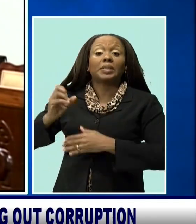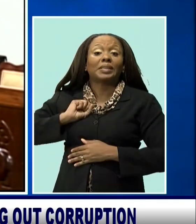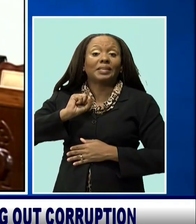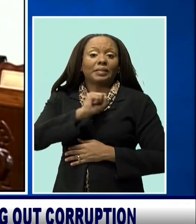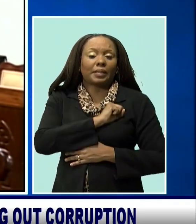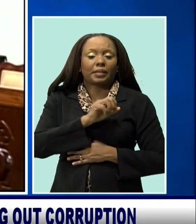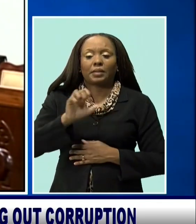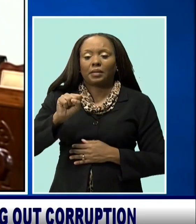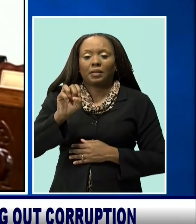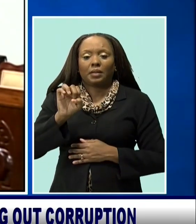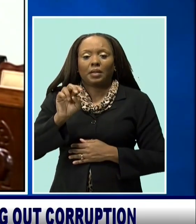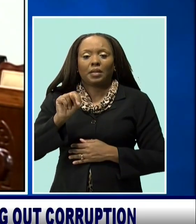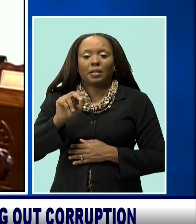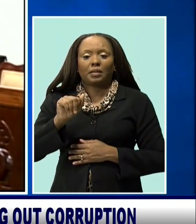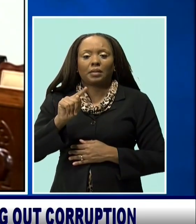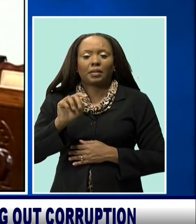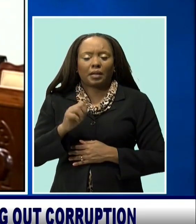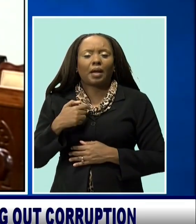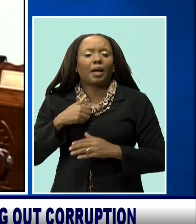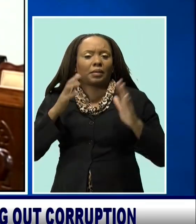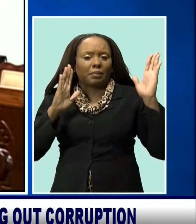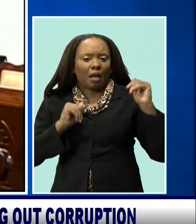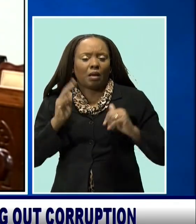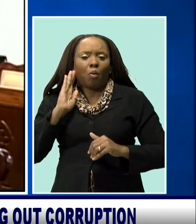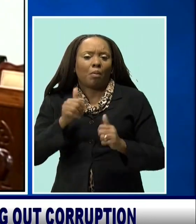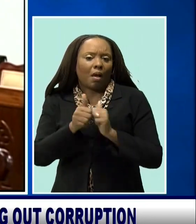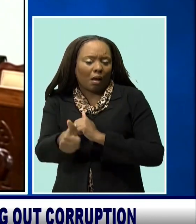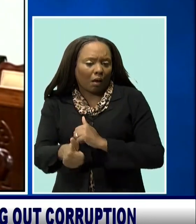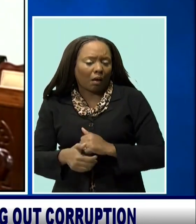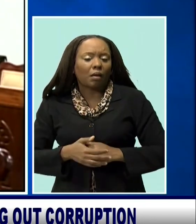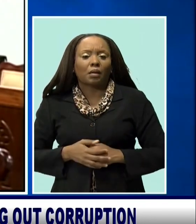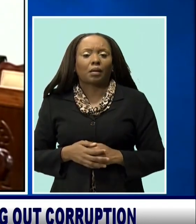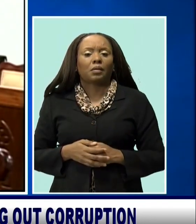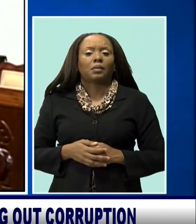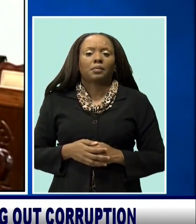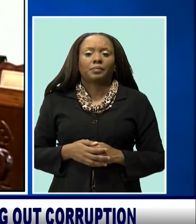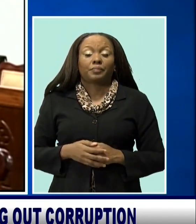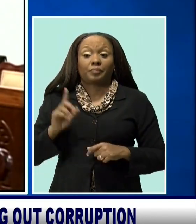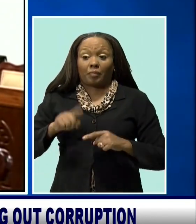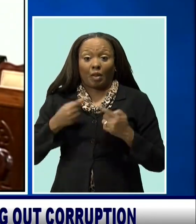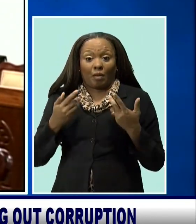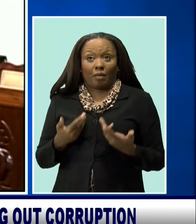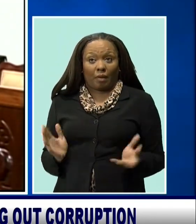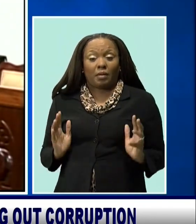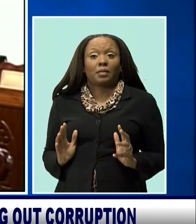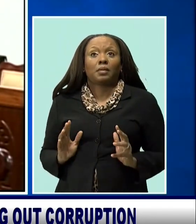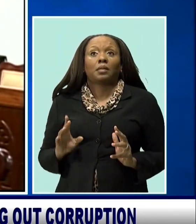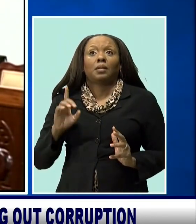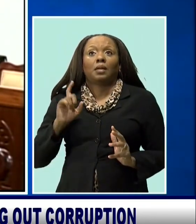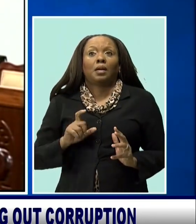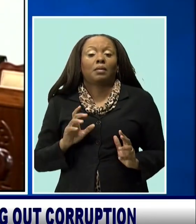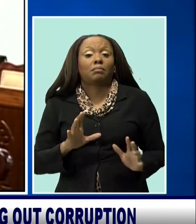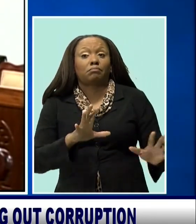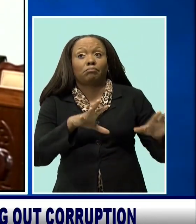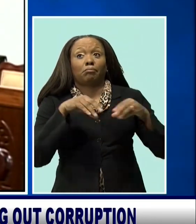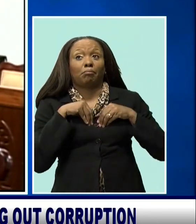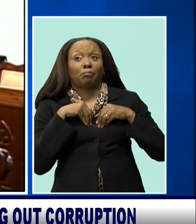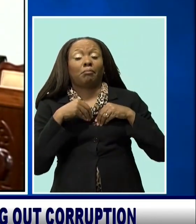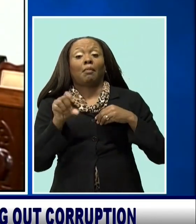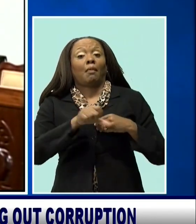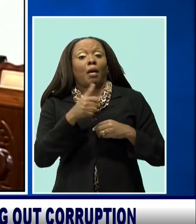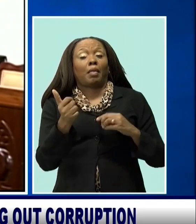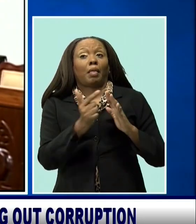and I expect that they will pass it. But once this is finished, we have to embrace the other pieces of legislation that